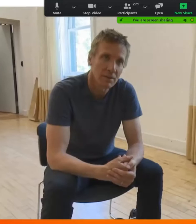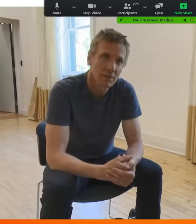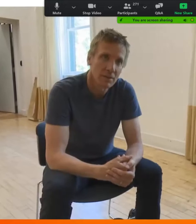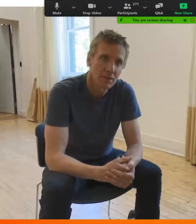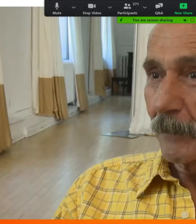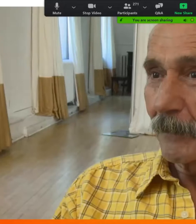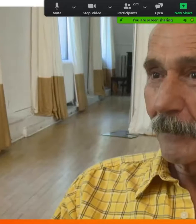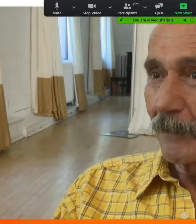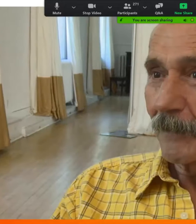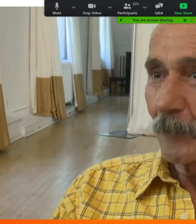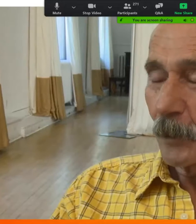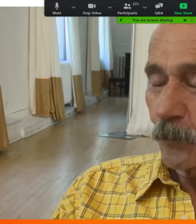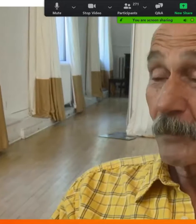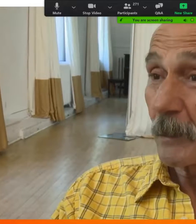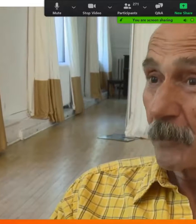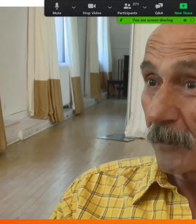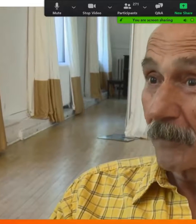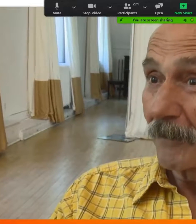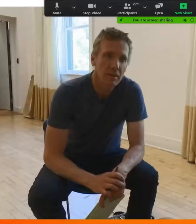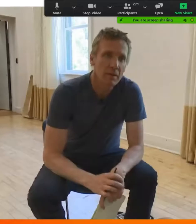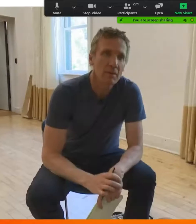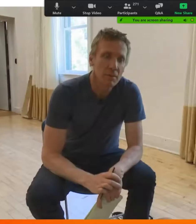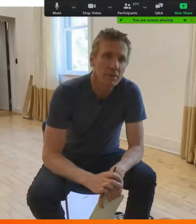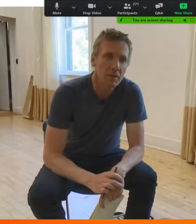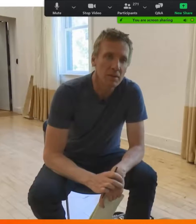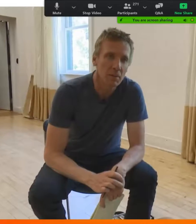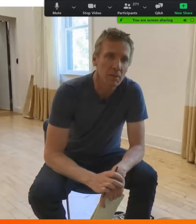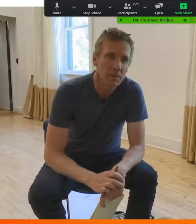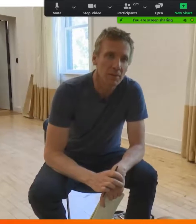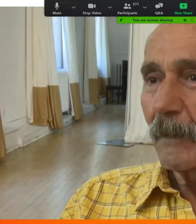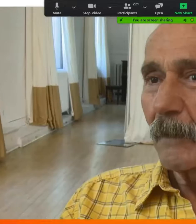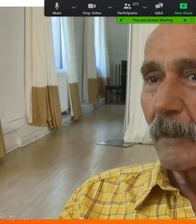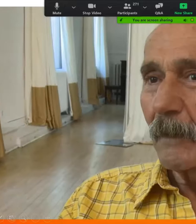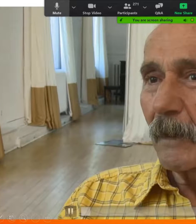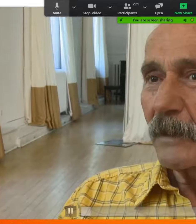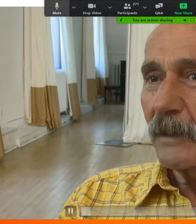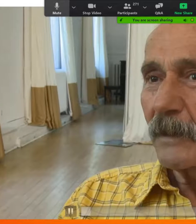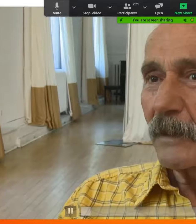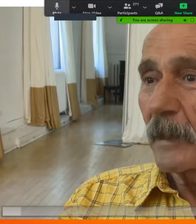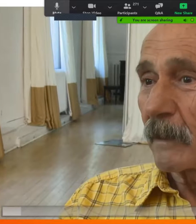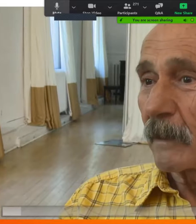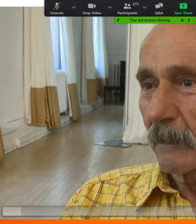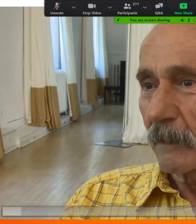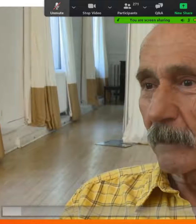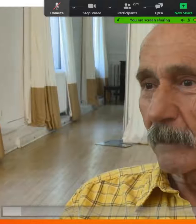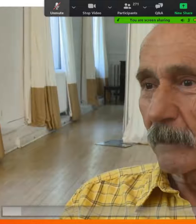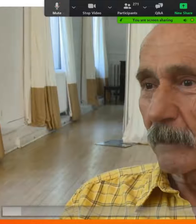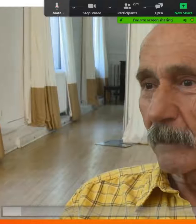dreaming, I'm young. In my dreams, I'm young. When you look in the mirror, what do you see? I see an old man.